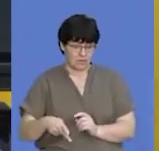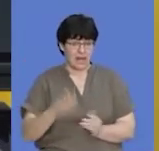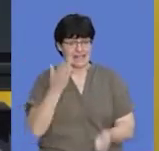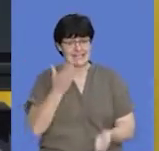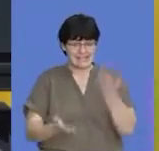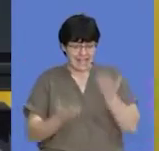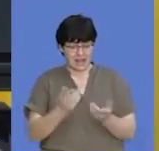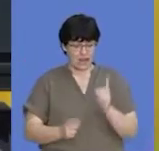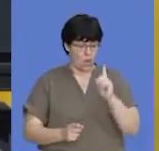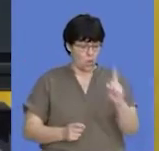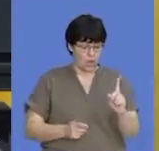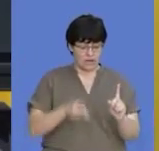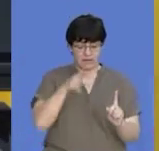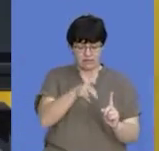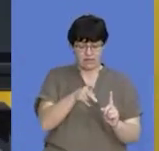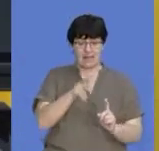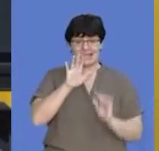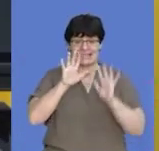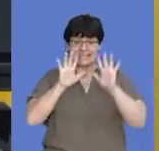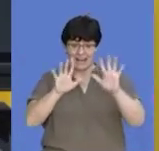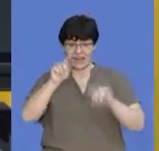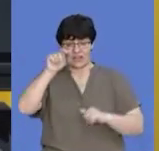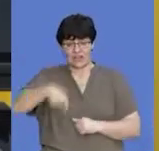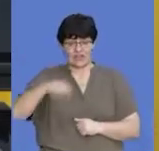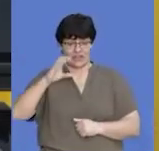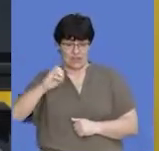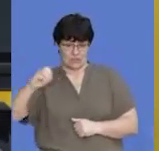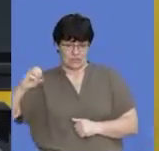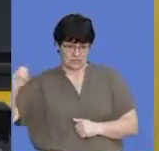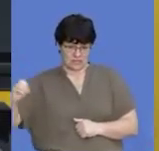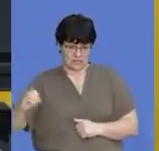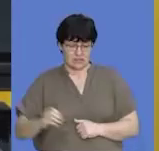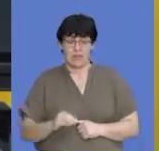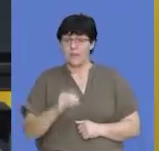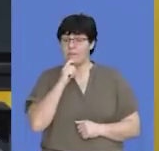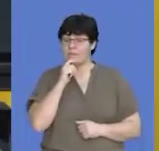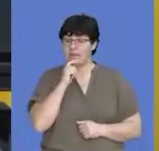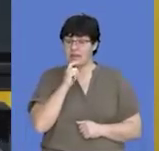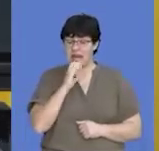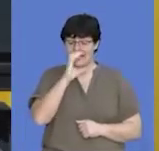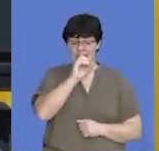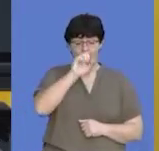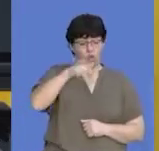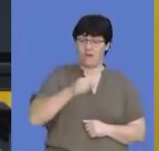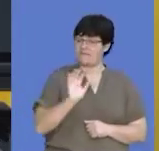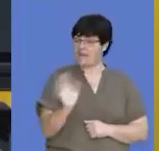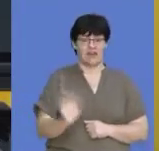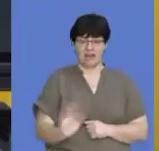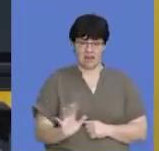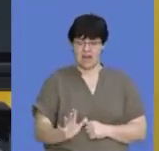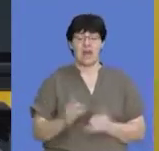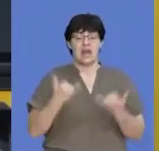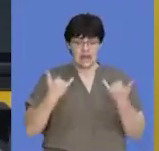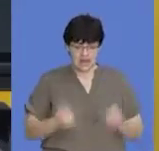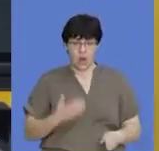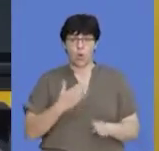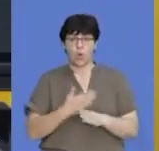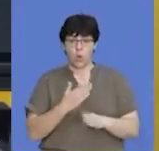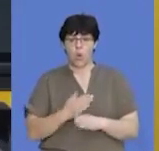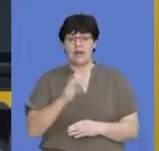is 1:10,000. That means that instead of working with 0,5, I'll be working